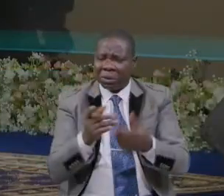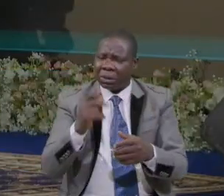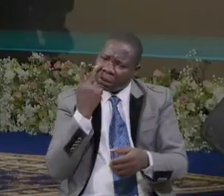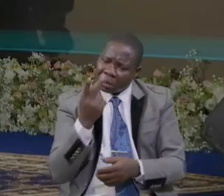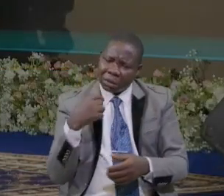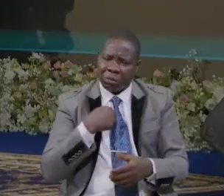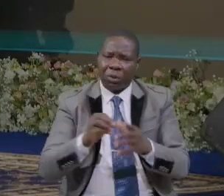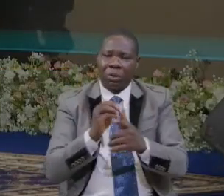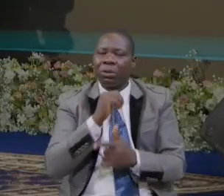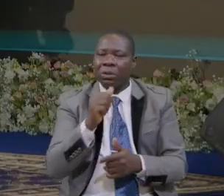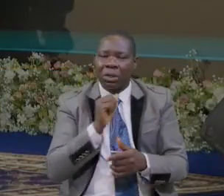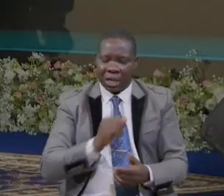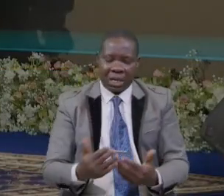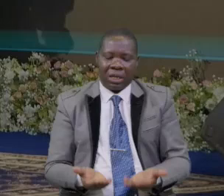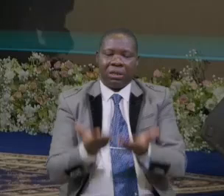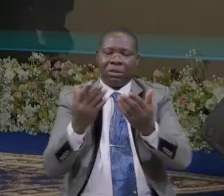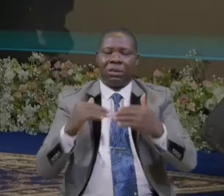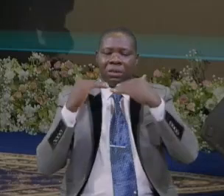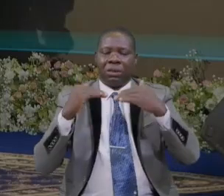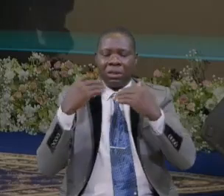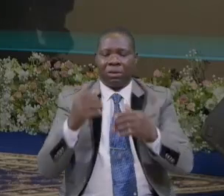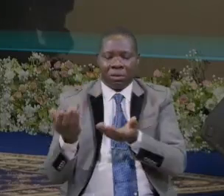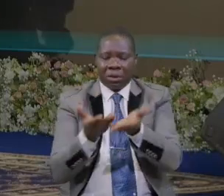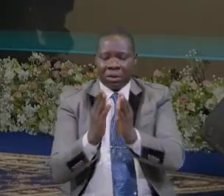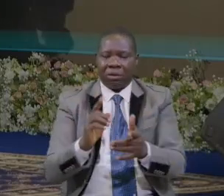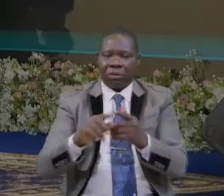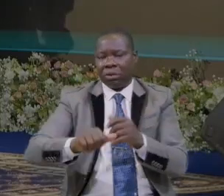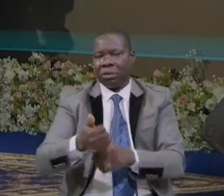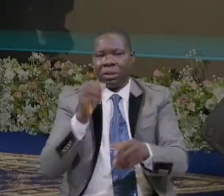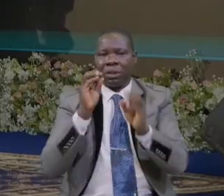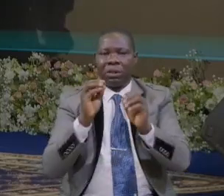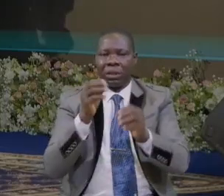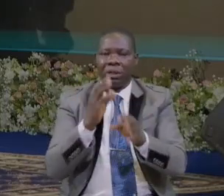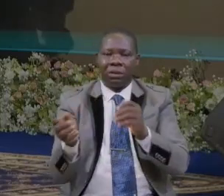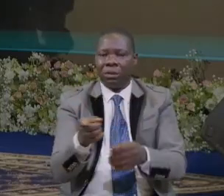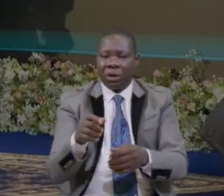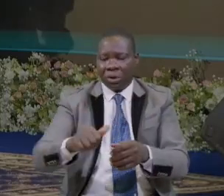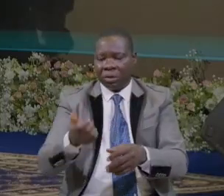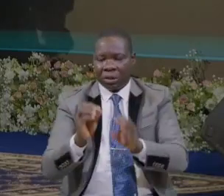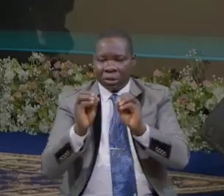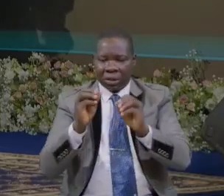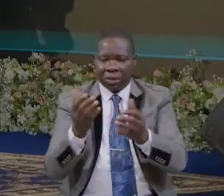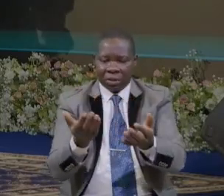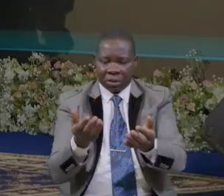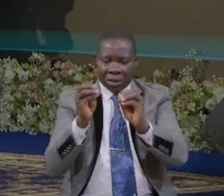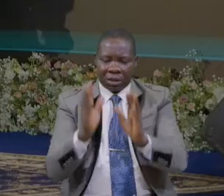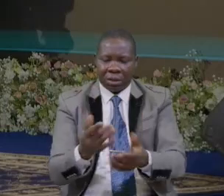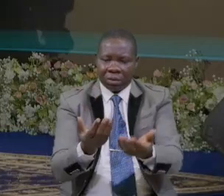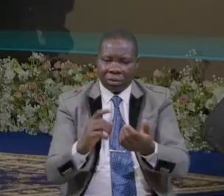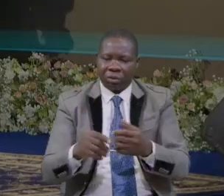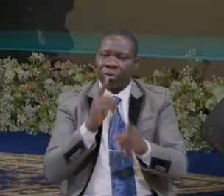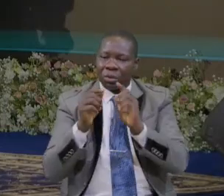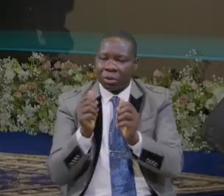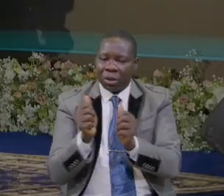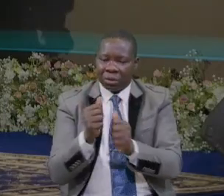Other teachers, they may want to engage me. I said, look, I have classes now, I have to go and teach. I have days to do